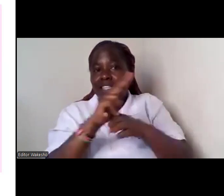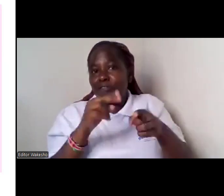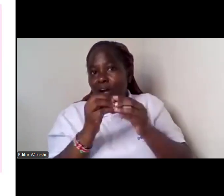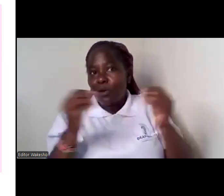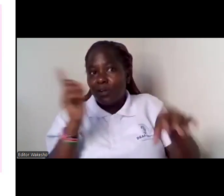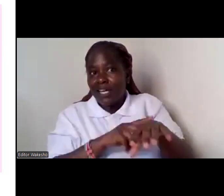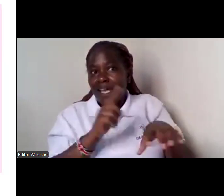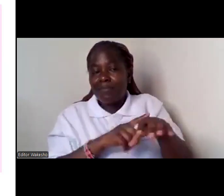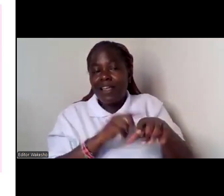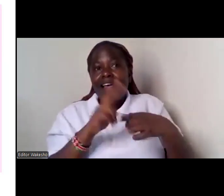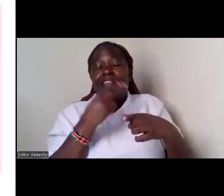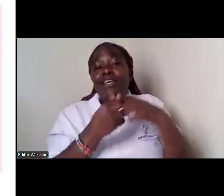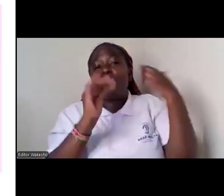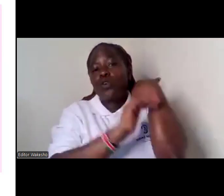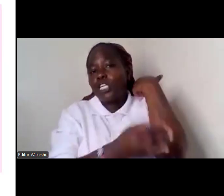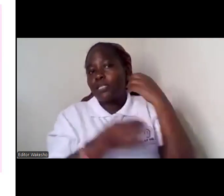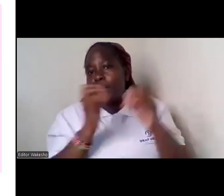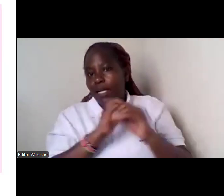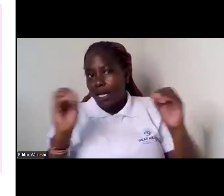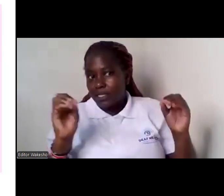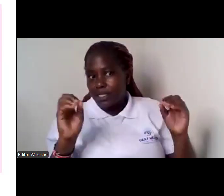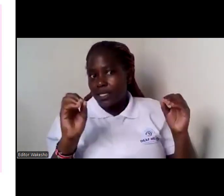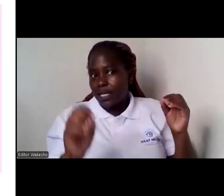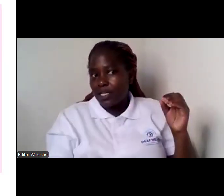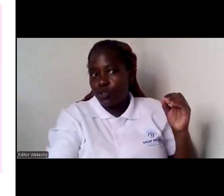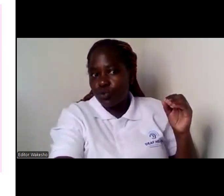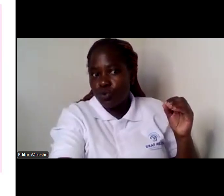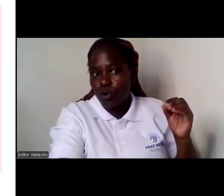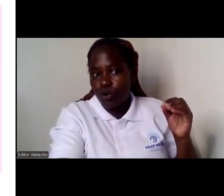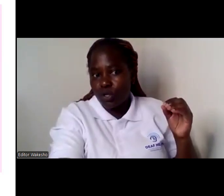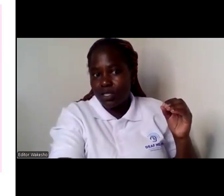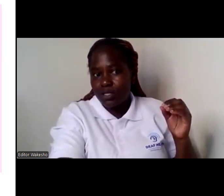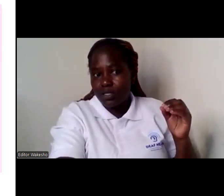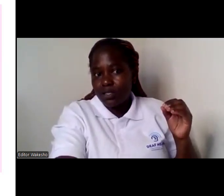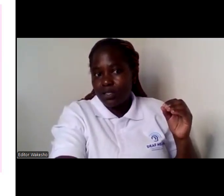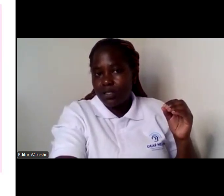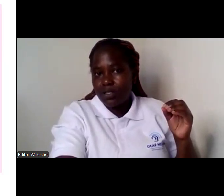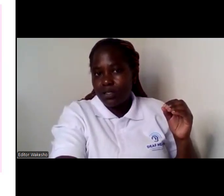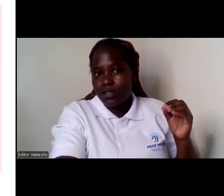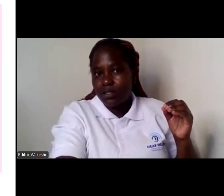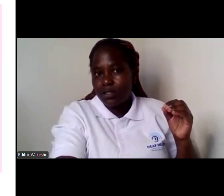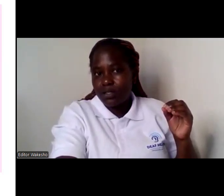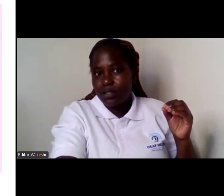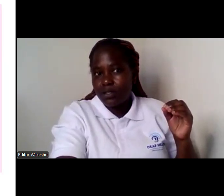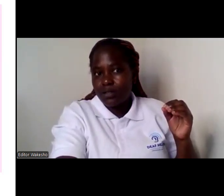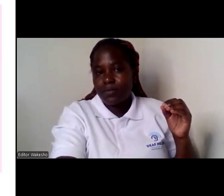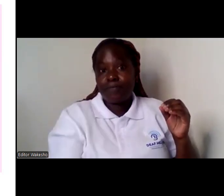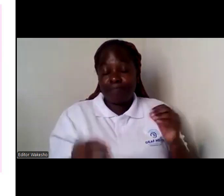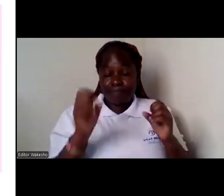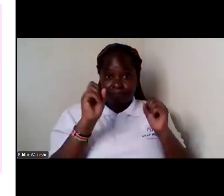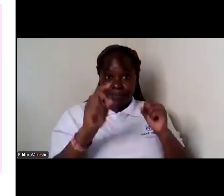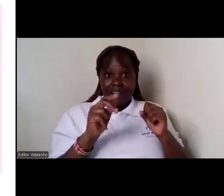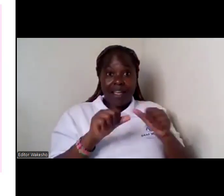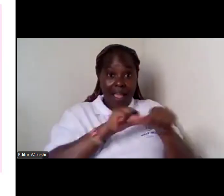you use them for a long time and then you will not get pregnant. Is that true or not? So yeah, so it's good